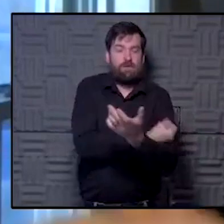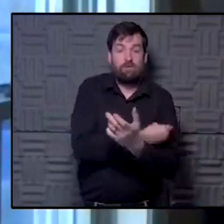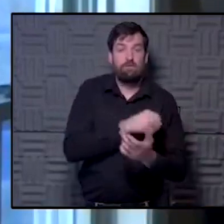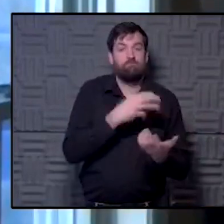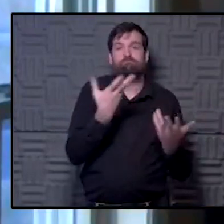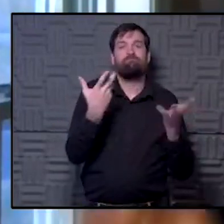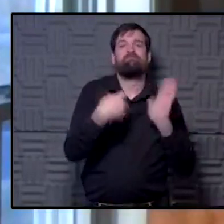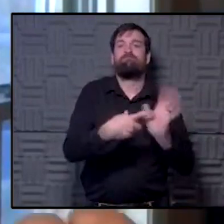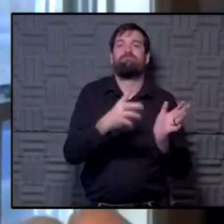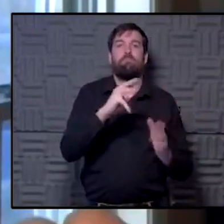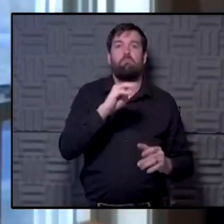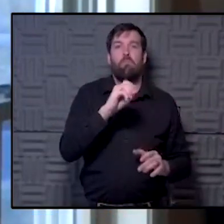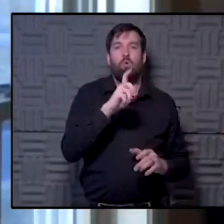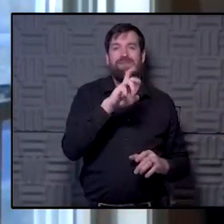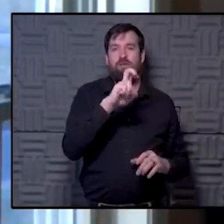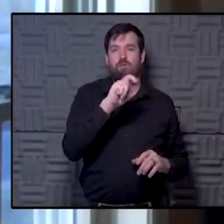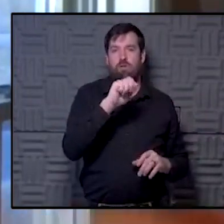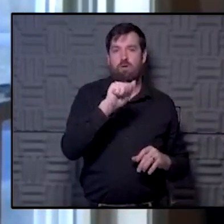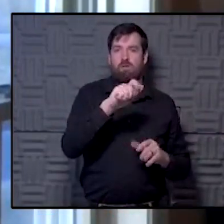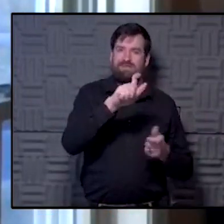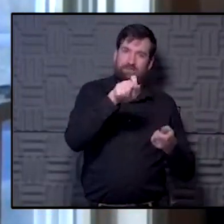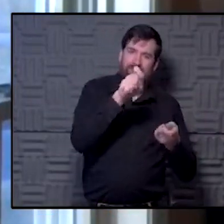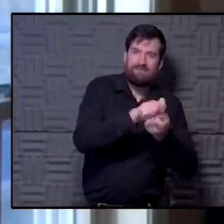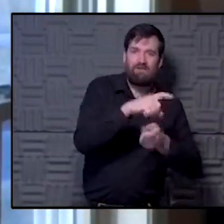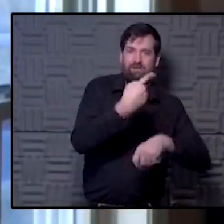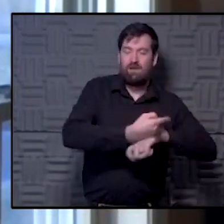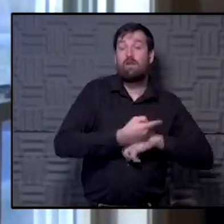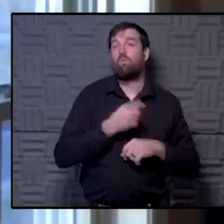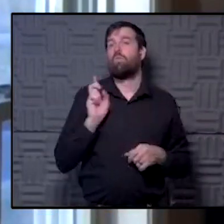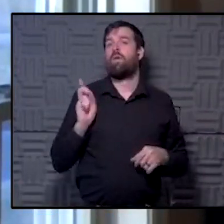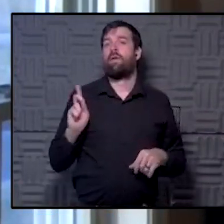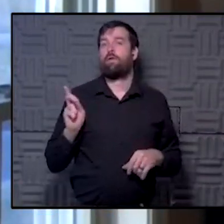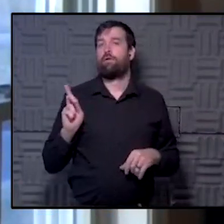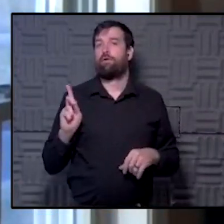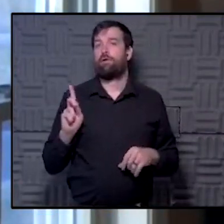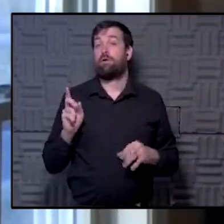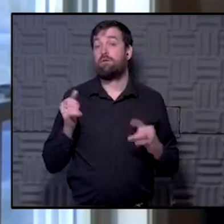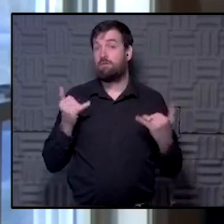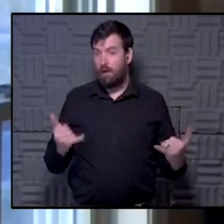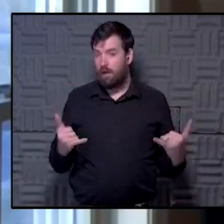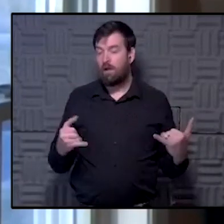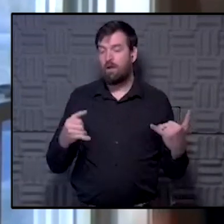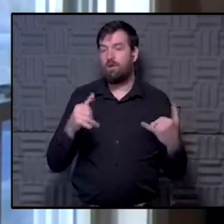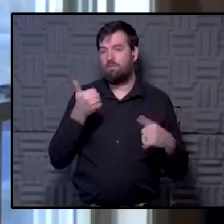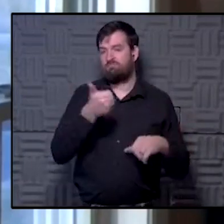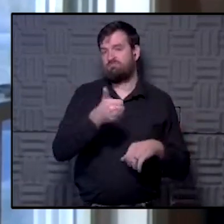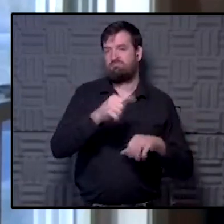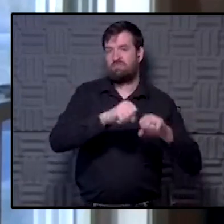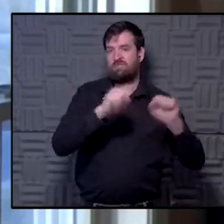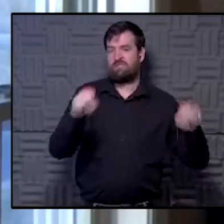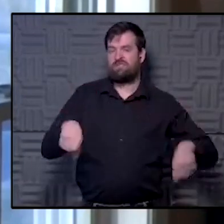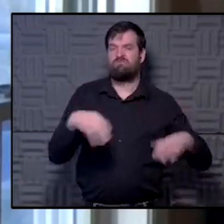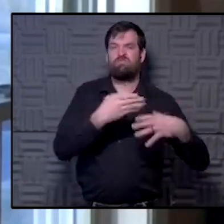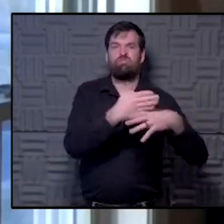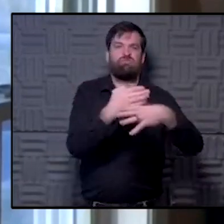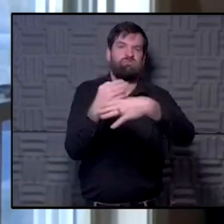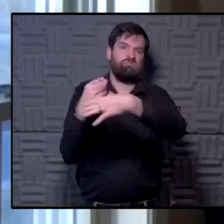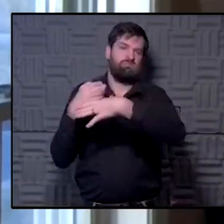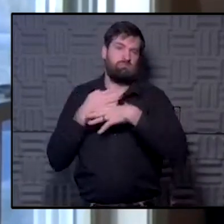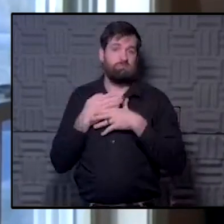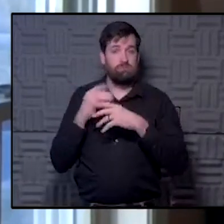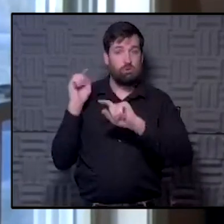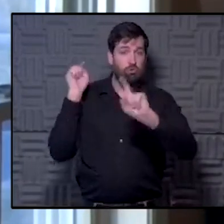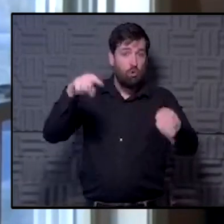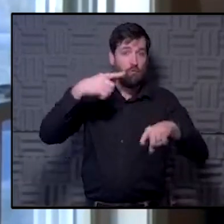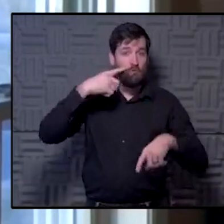Moderna on this date. And here's where I got it. So now that system is shared everywhere. So when you go to get your second dose,